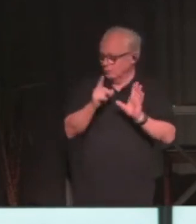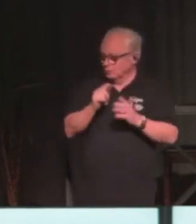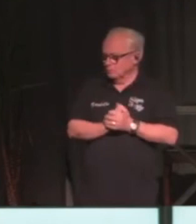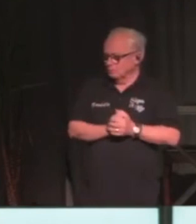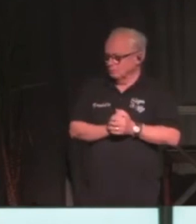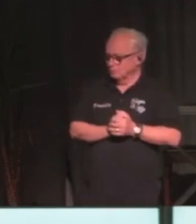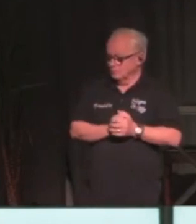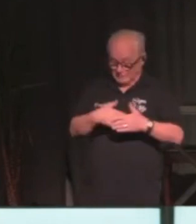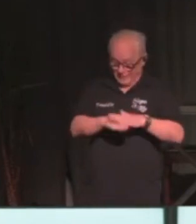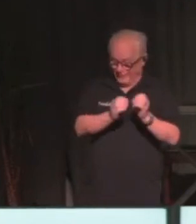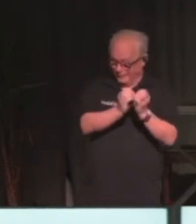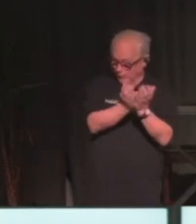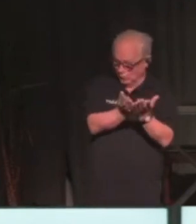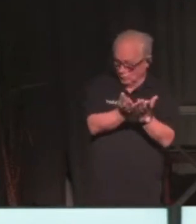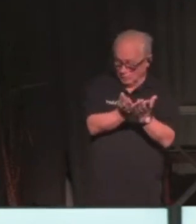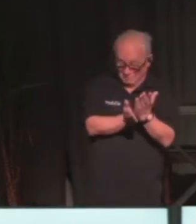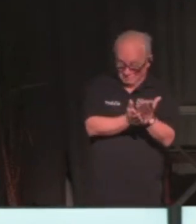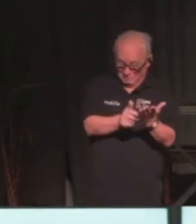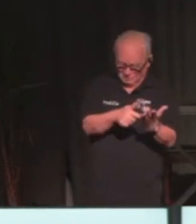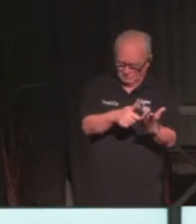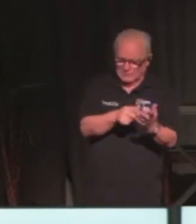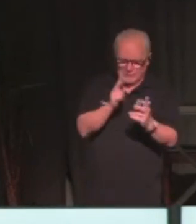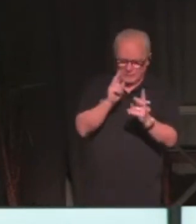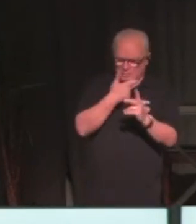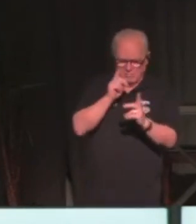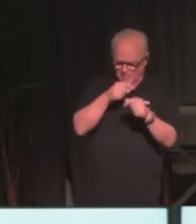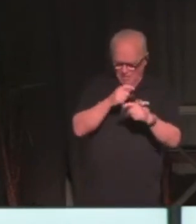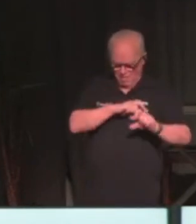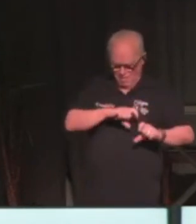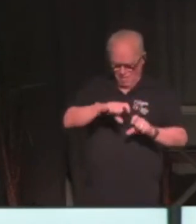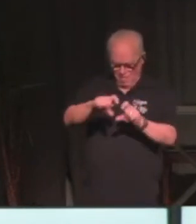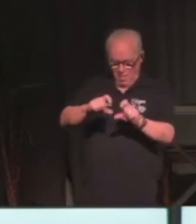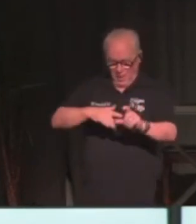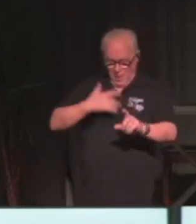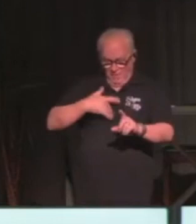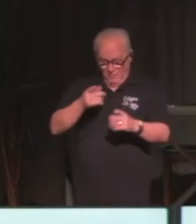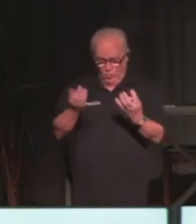in the book that the people couldn't survive the conflict that they were experiencing